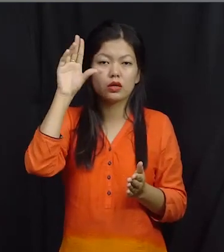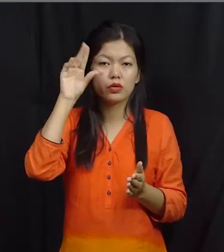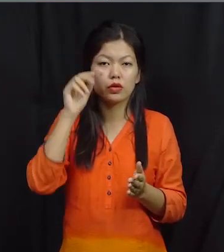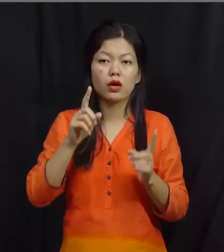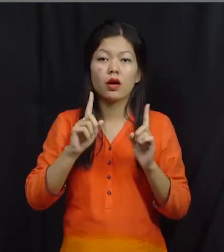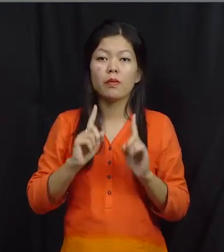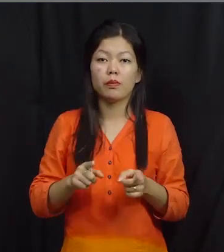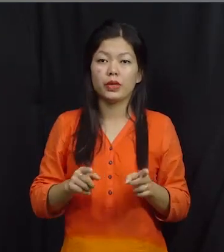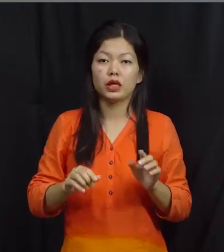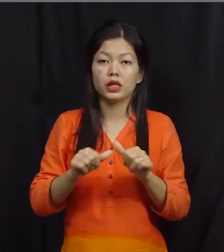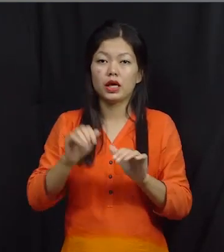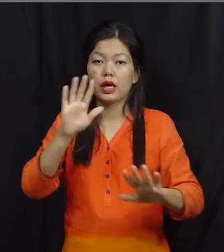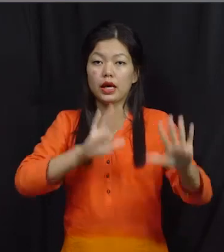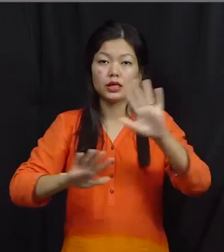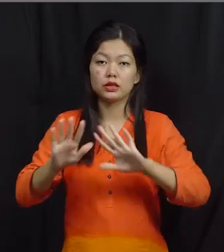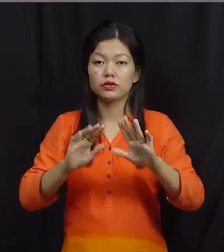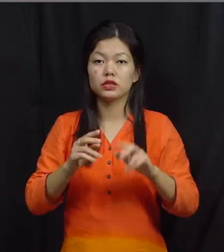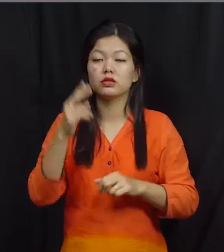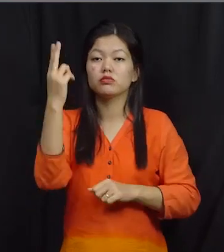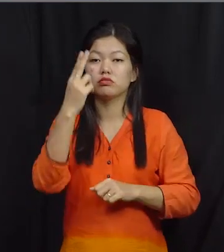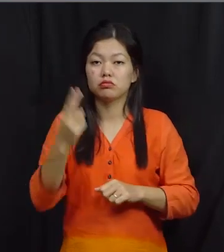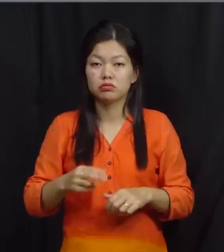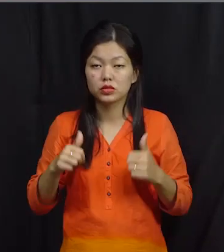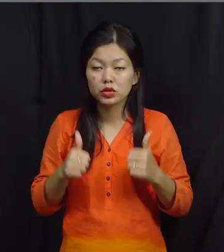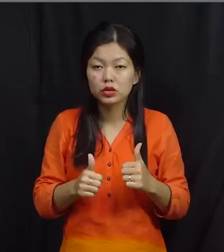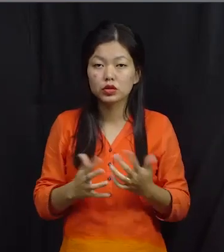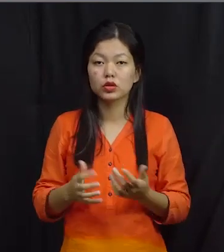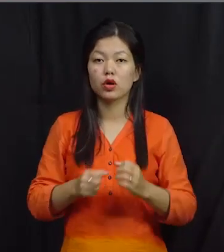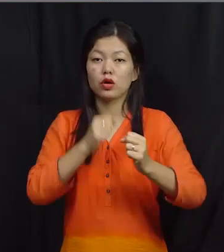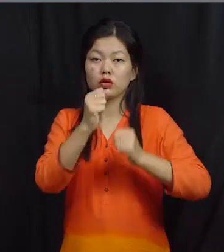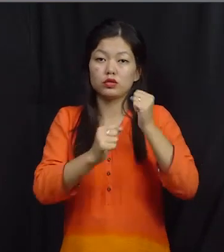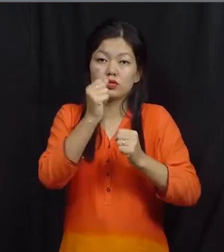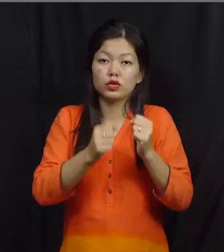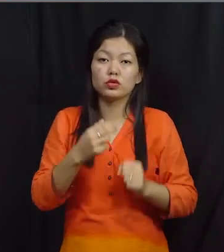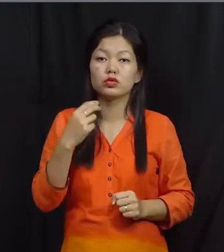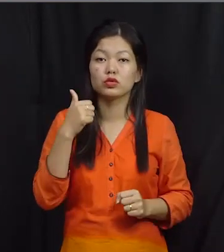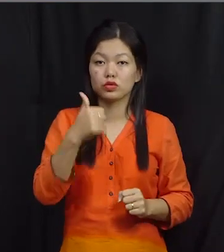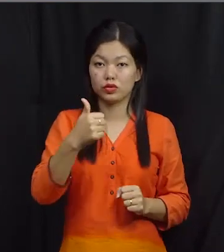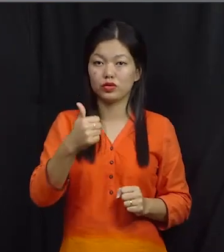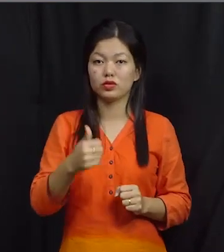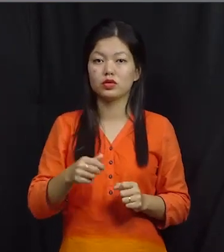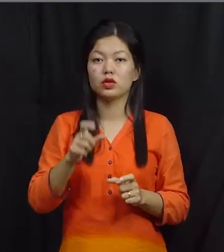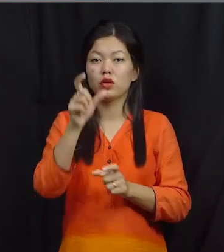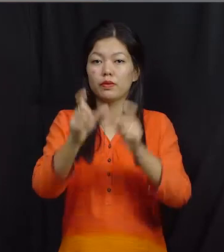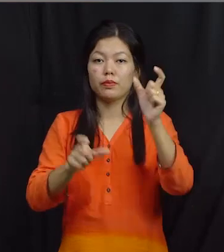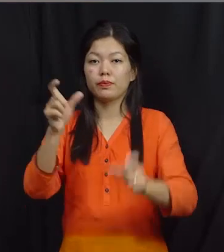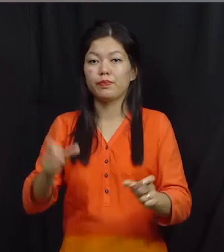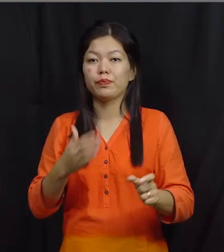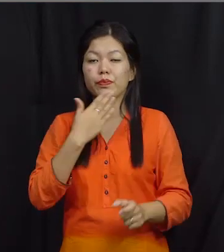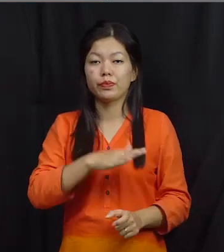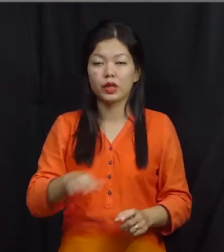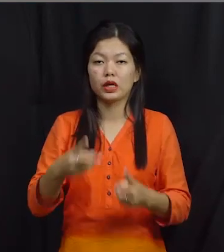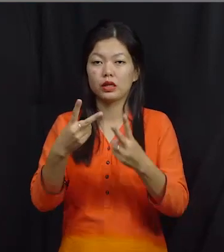different and unique from one another, right? So we need to understand the individual aim of education. So you as